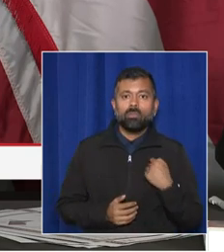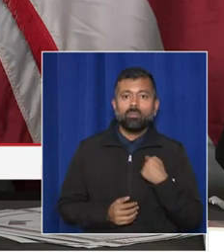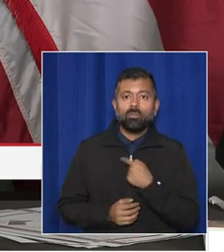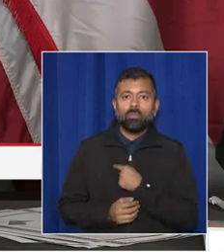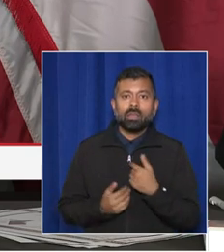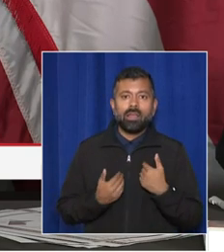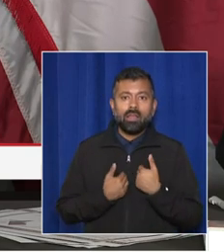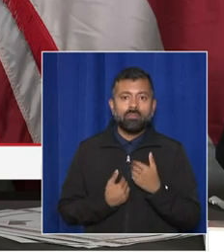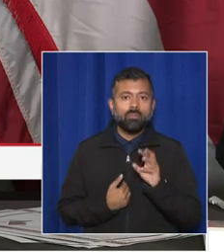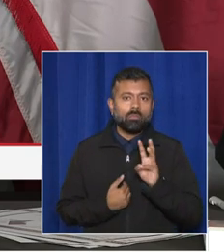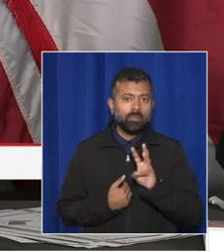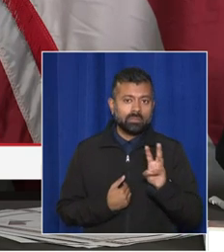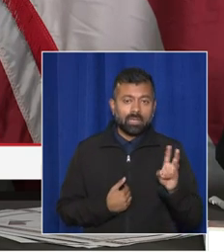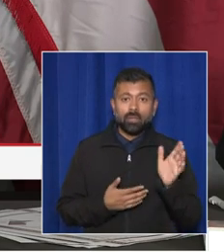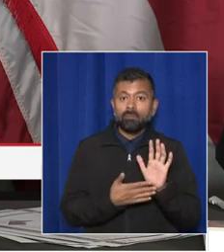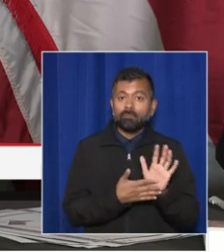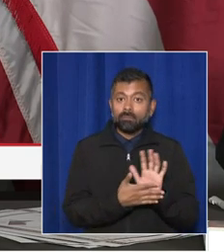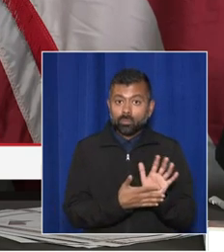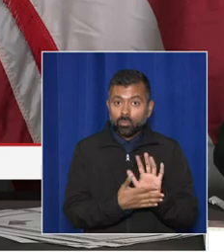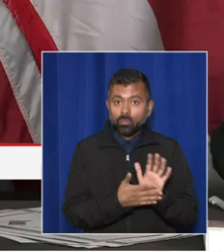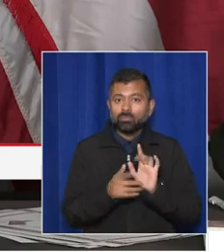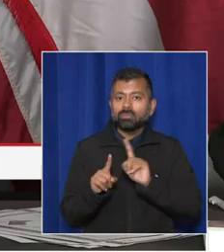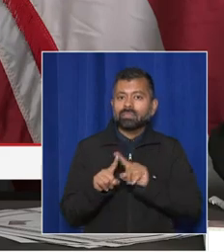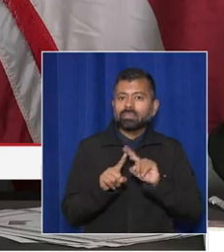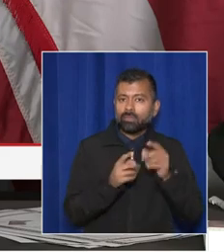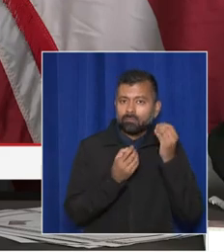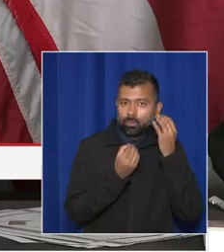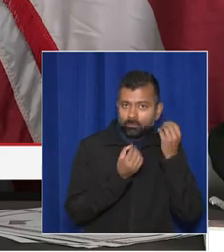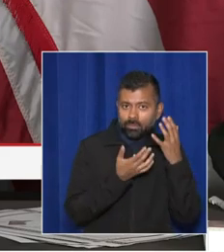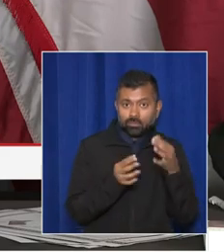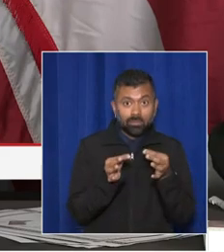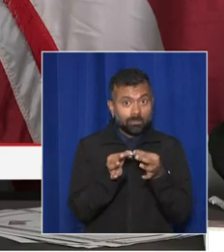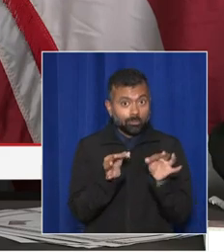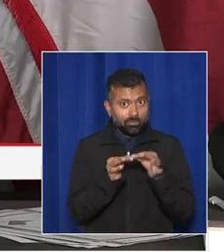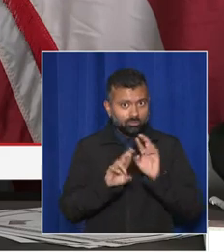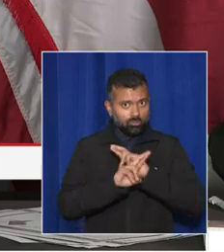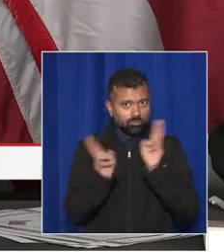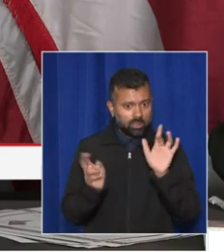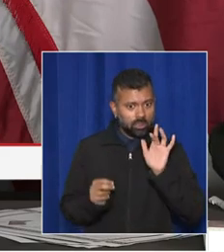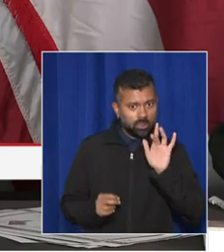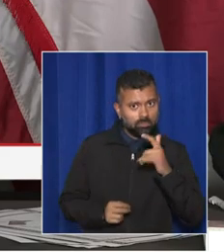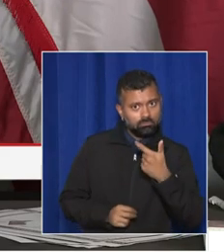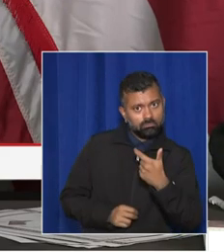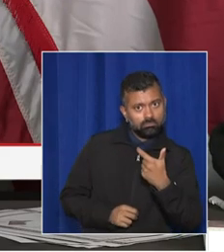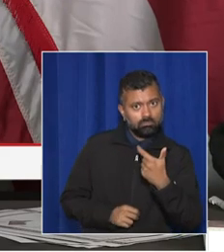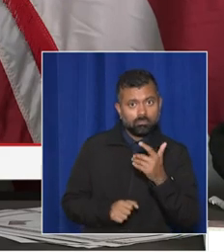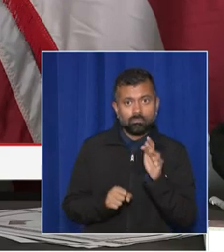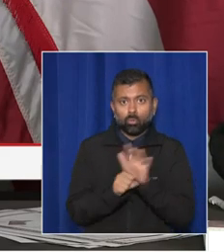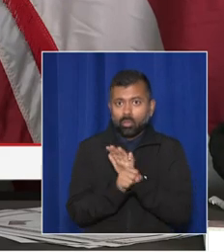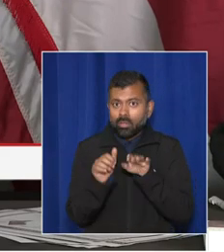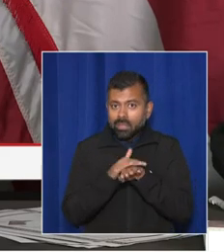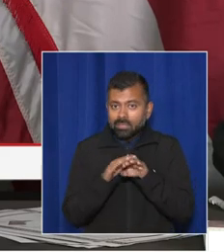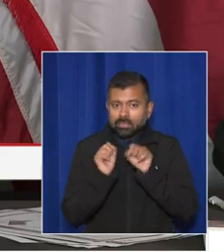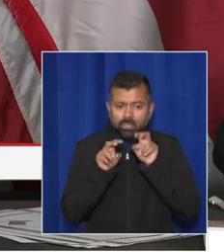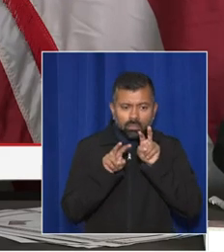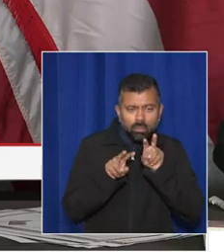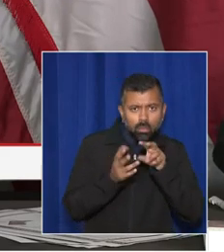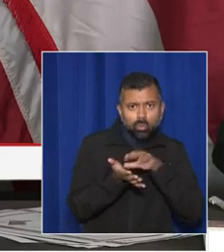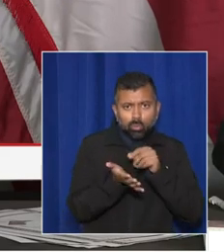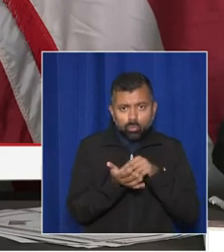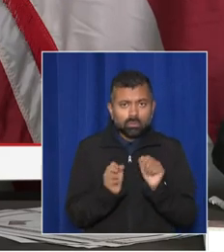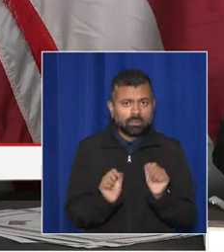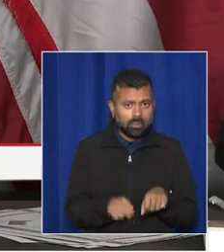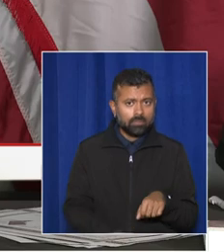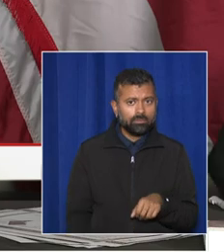languages that outline very clearly every single step that you need to go to. So that will decrease the amount